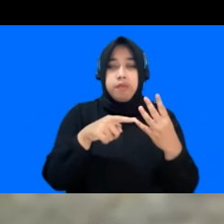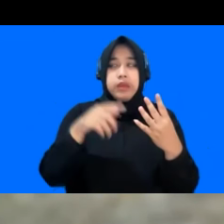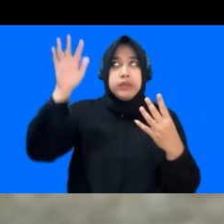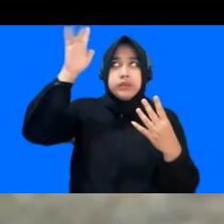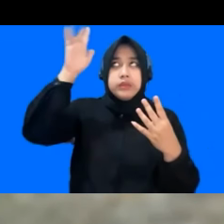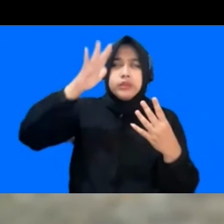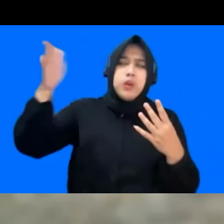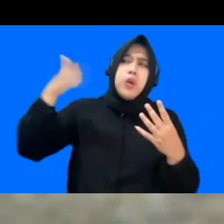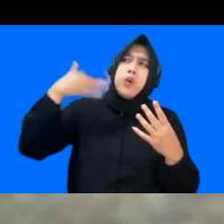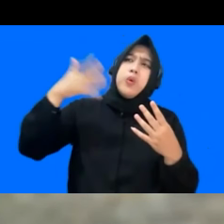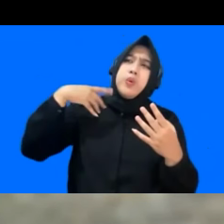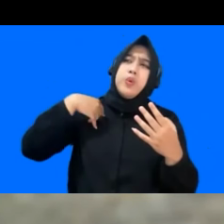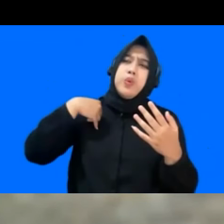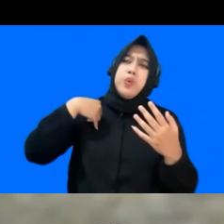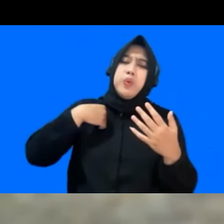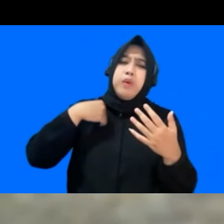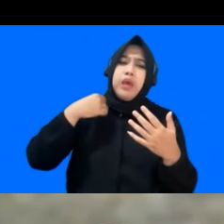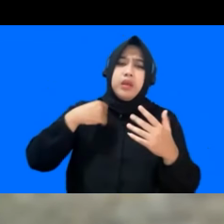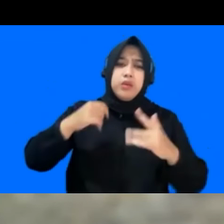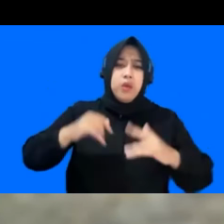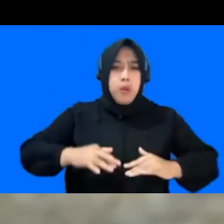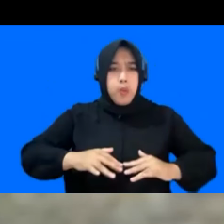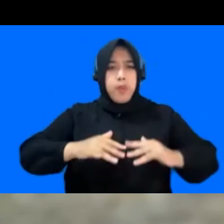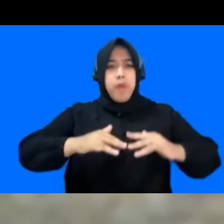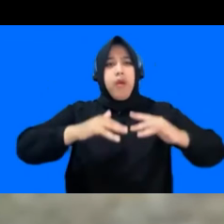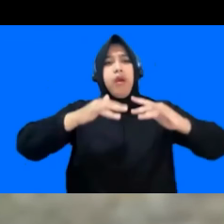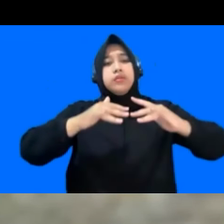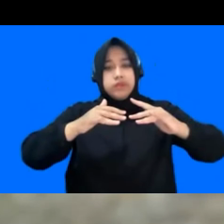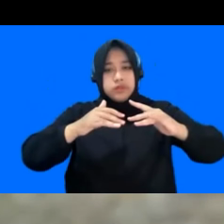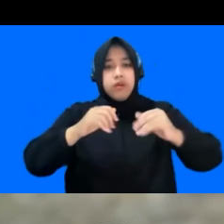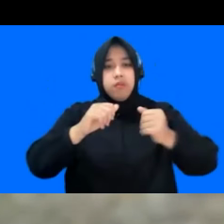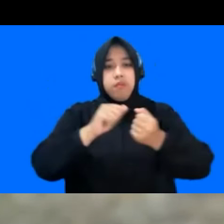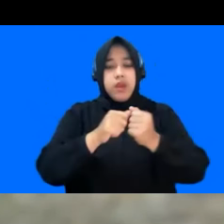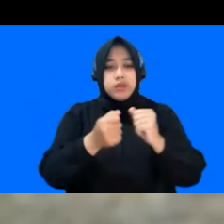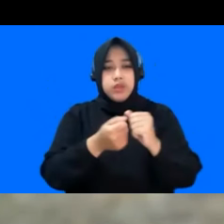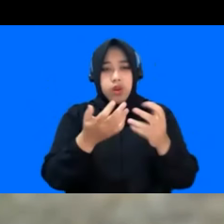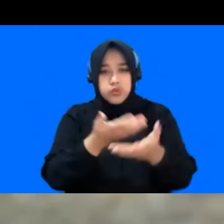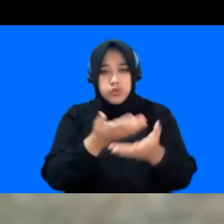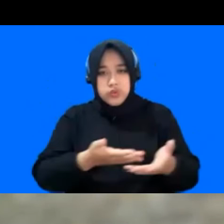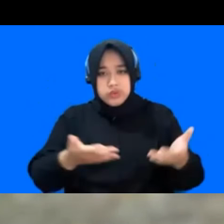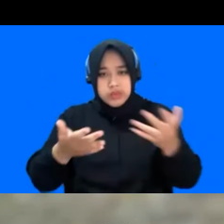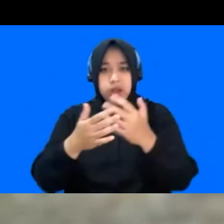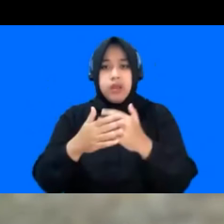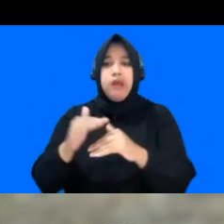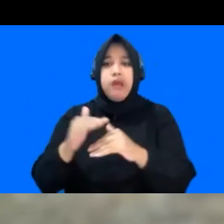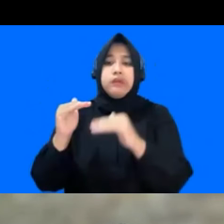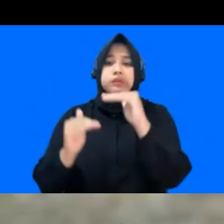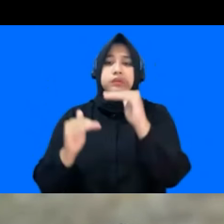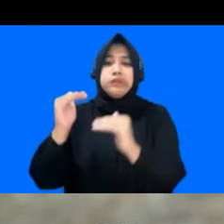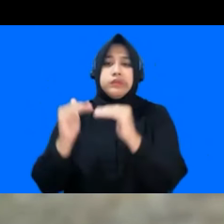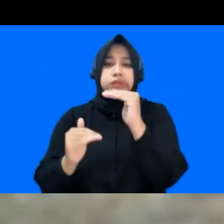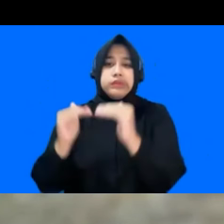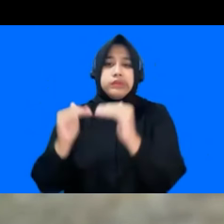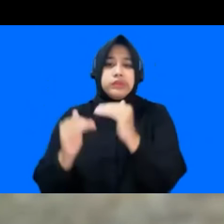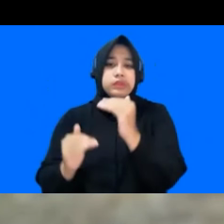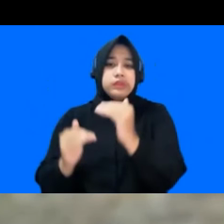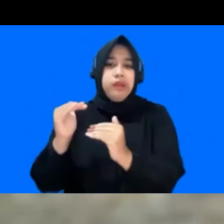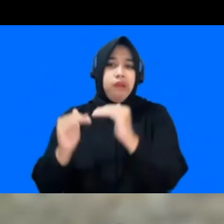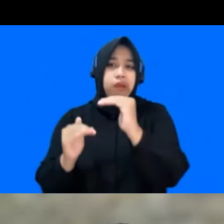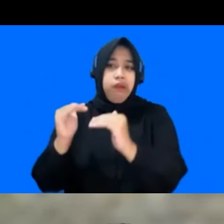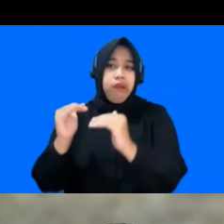in institutional capacity. Our proposal is to address with four components these four